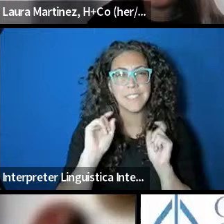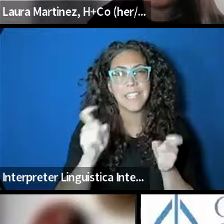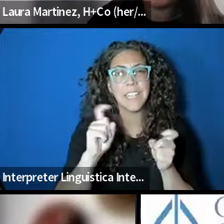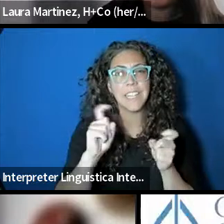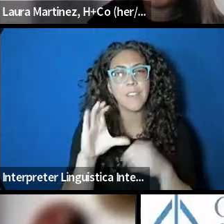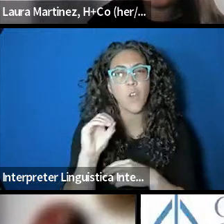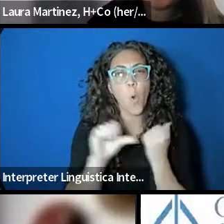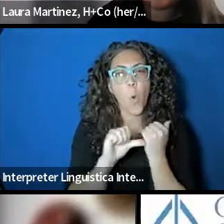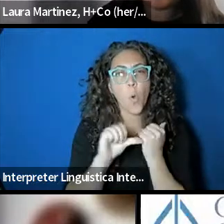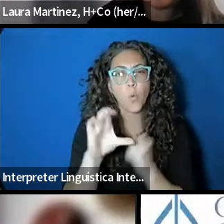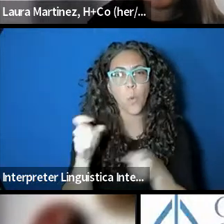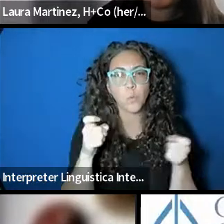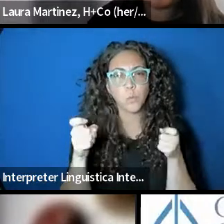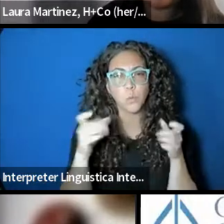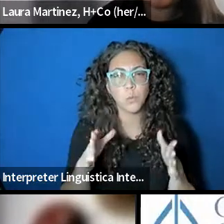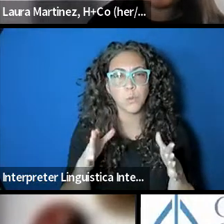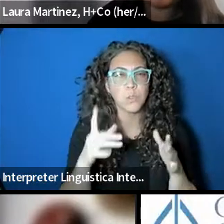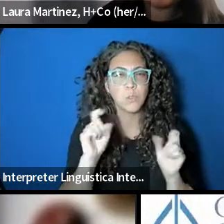Okay,